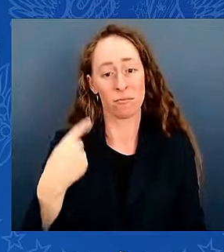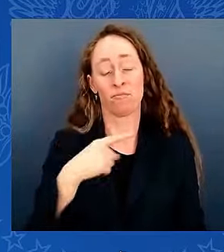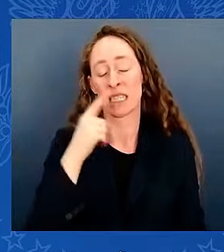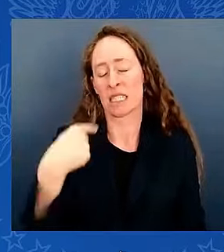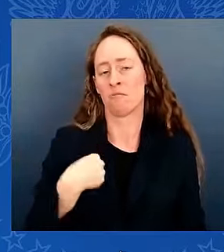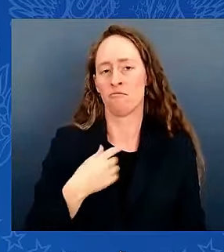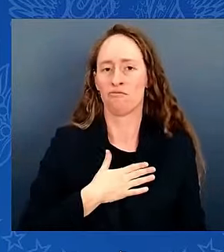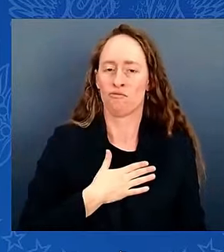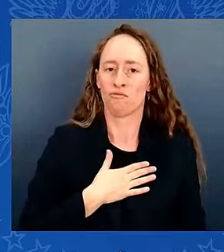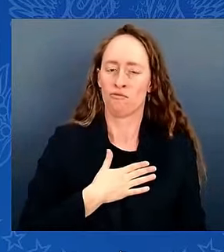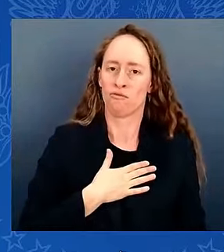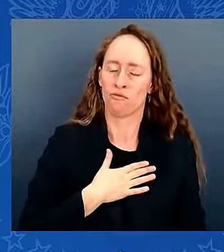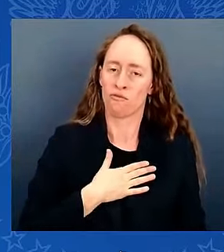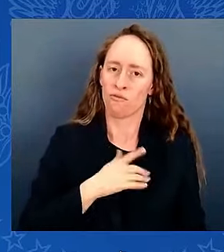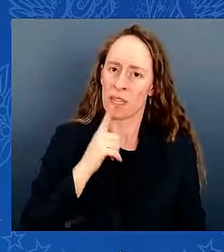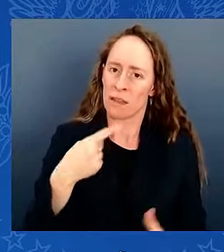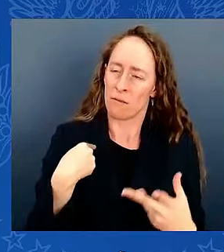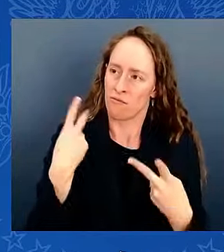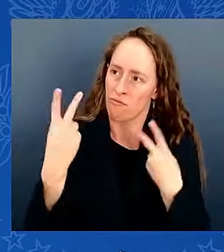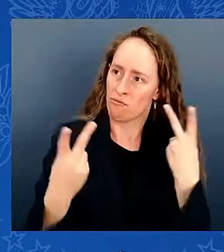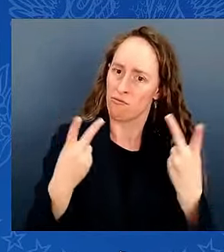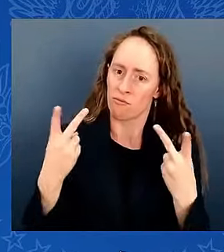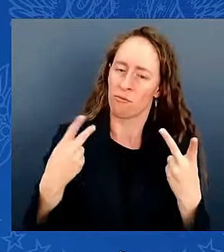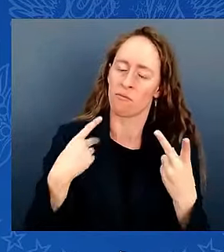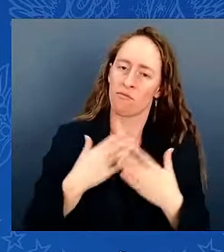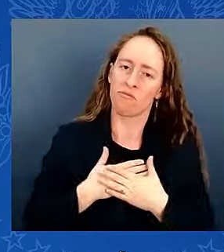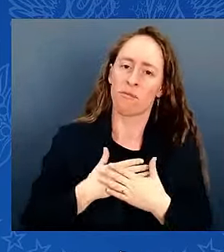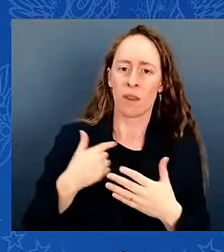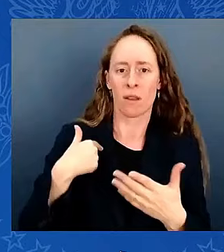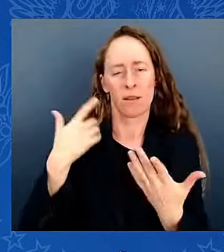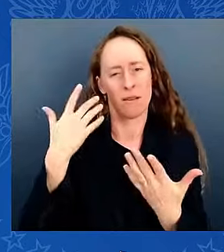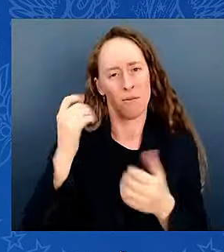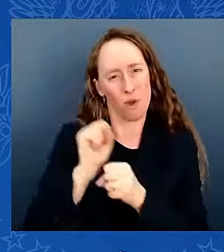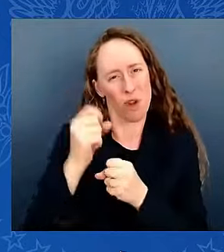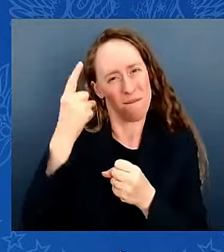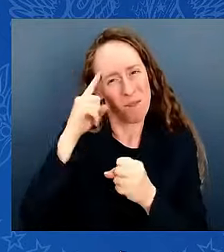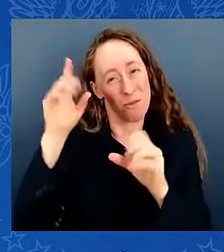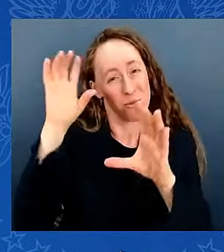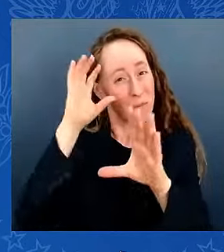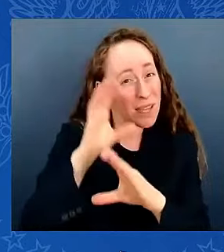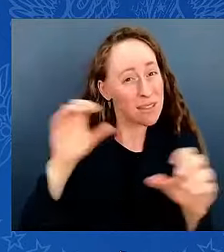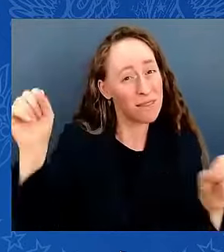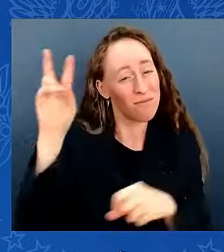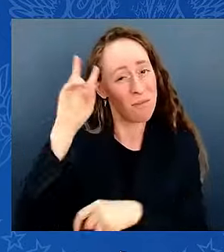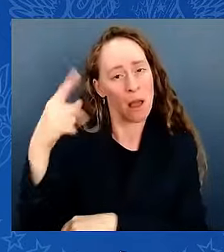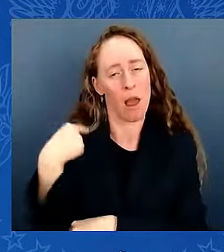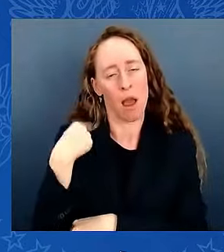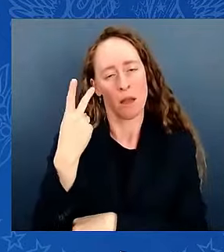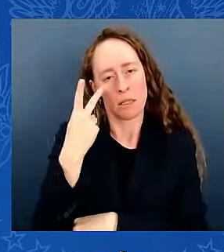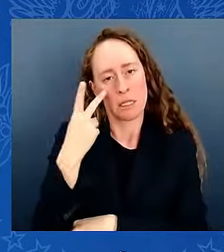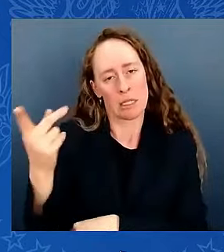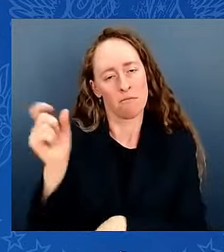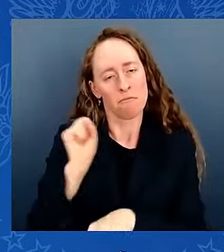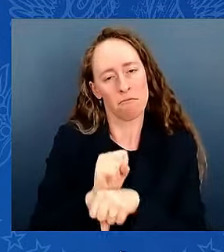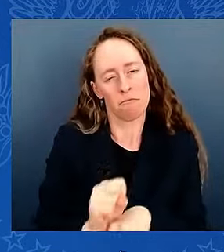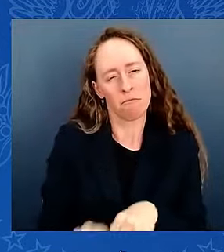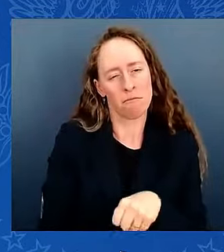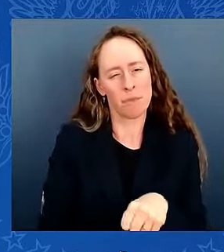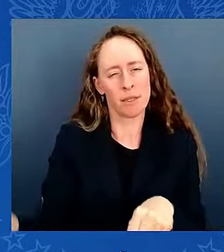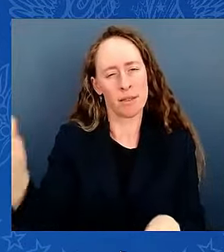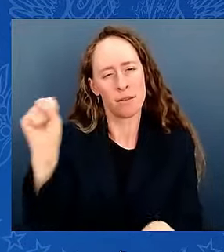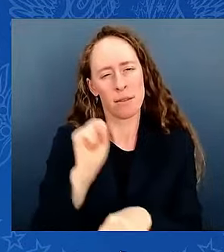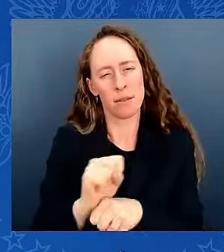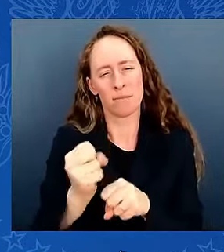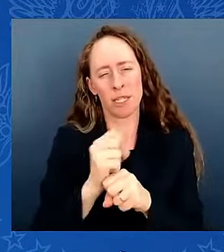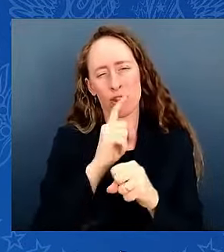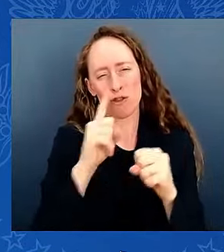Harris, who have fought relentlessly to create opportunity, advance equity, and fight for families. As a short